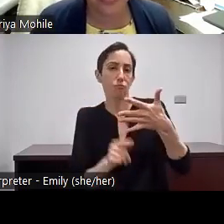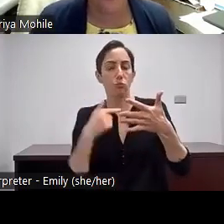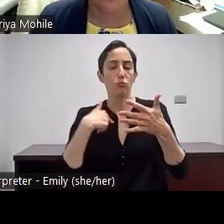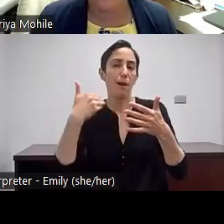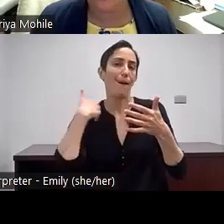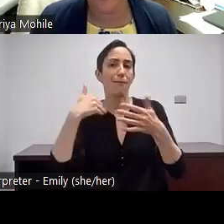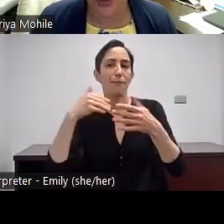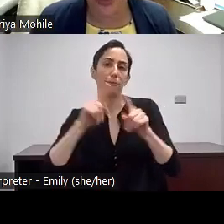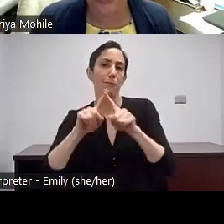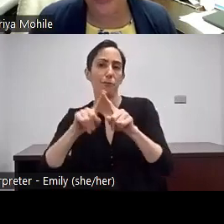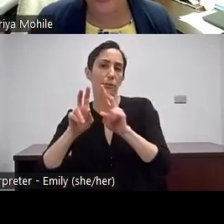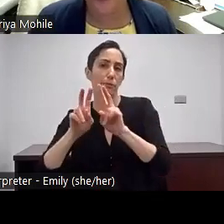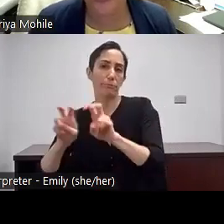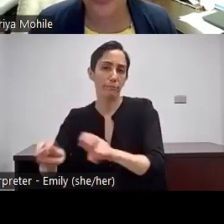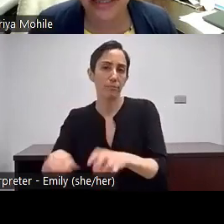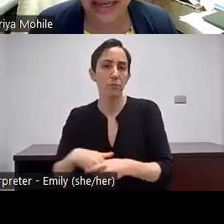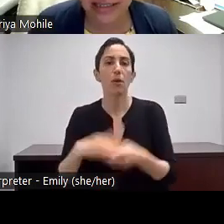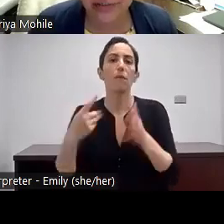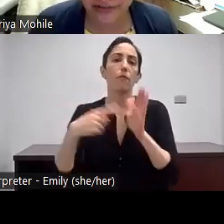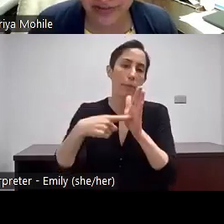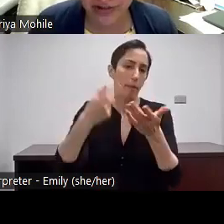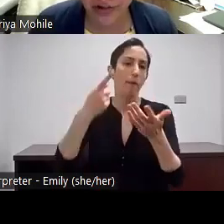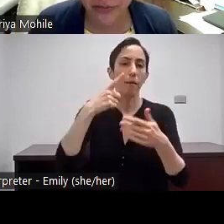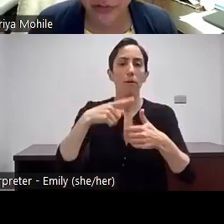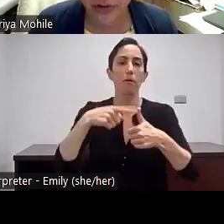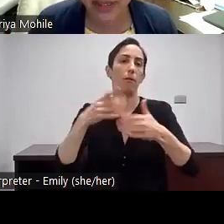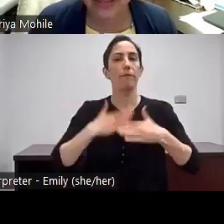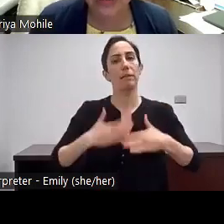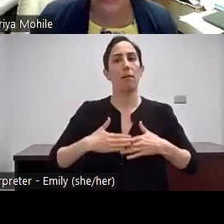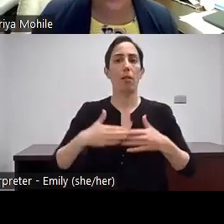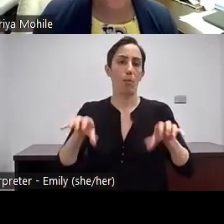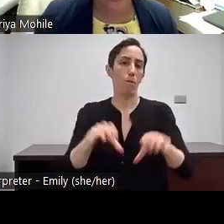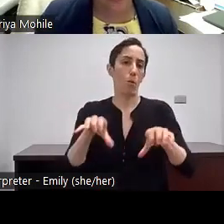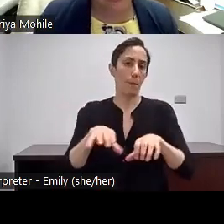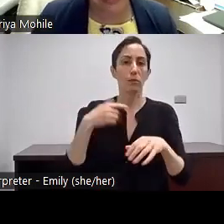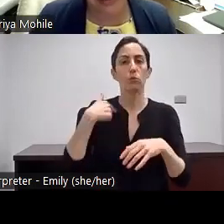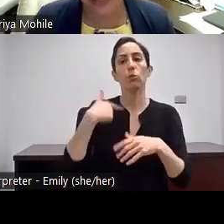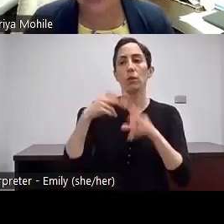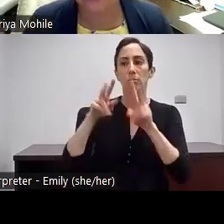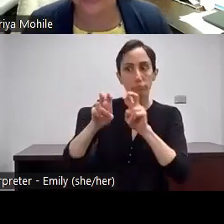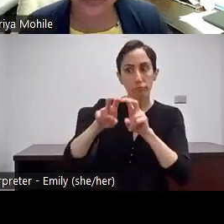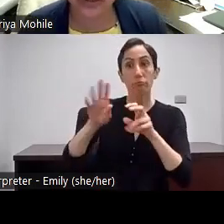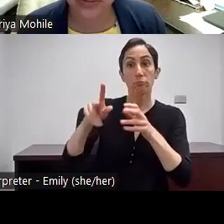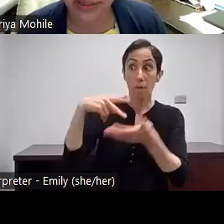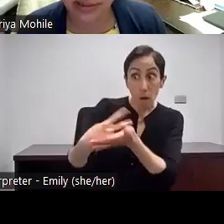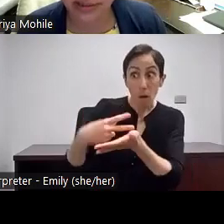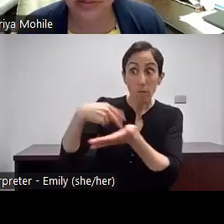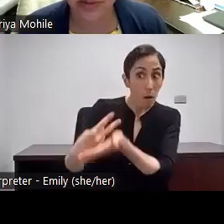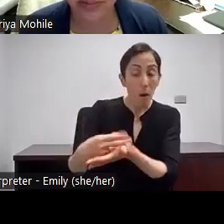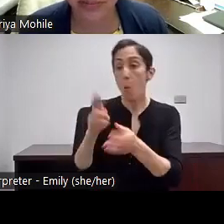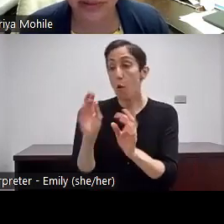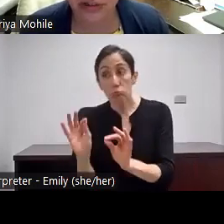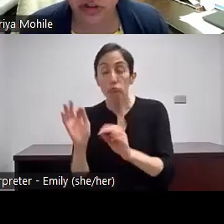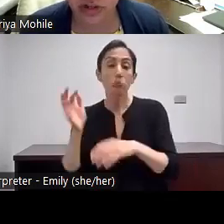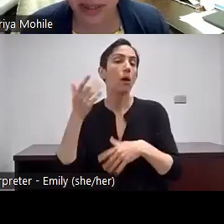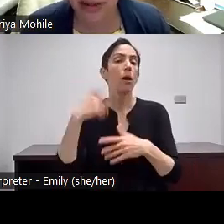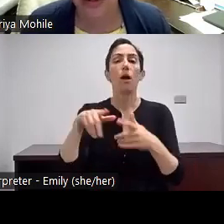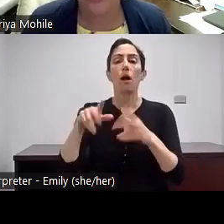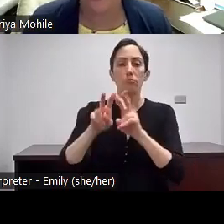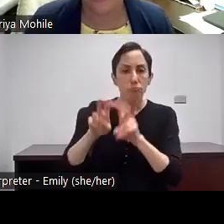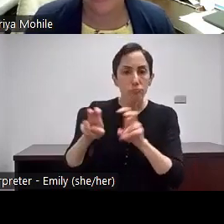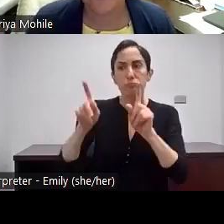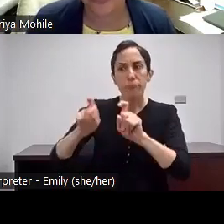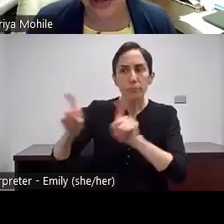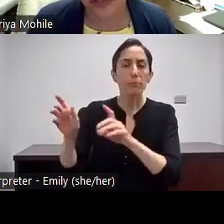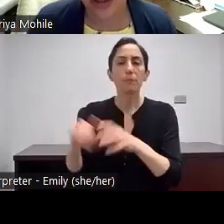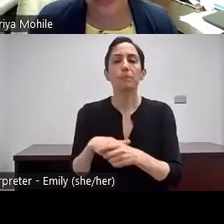performance. We assess falls, we do a test for physical performance. And then over time, we continue to assess this while people are in treatment.